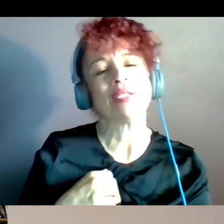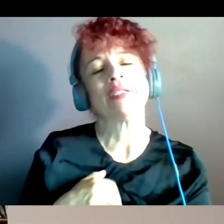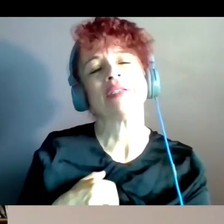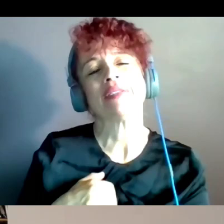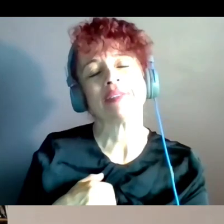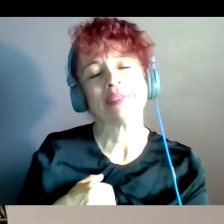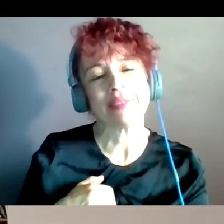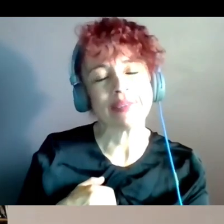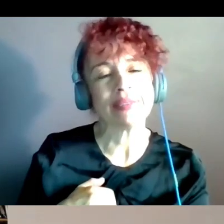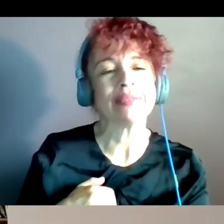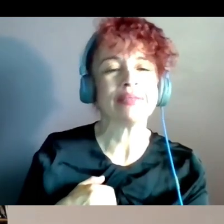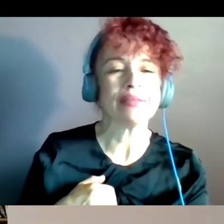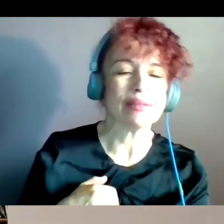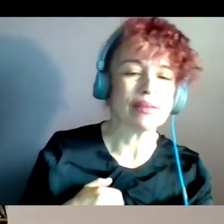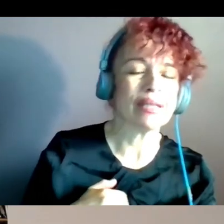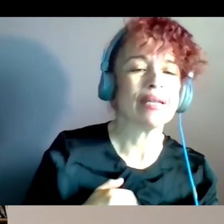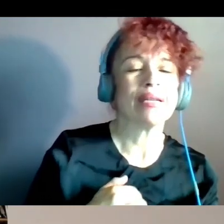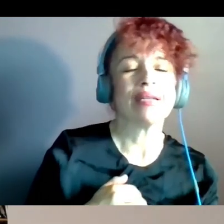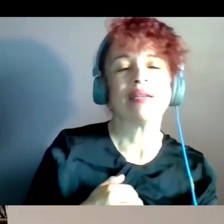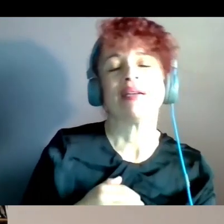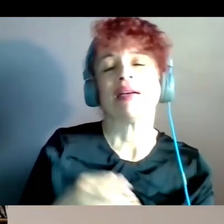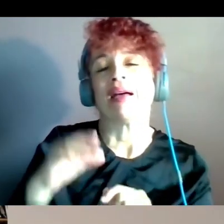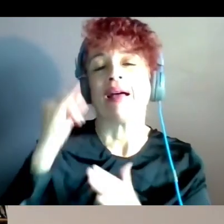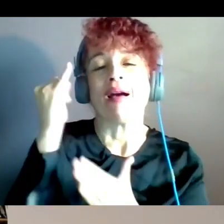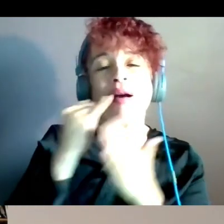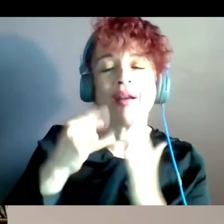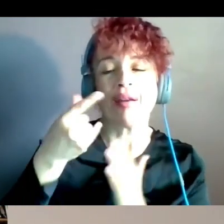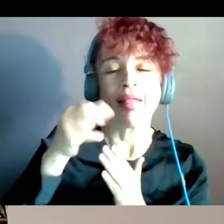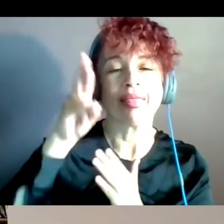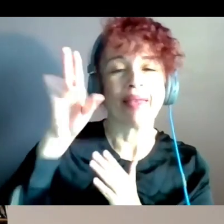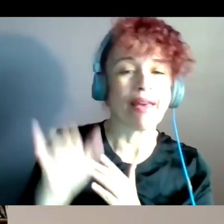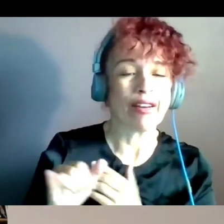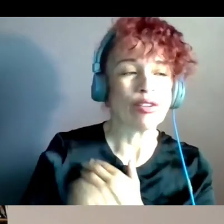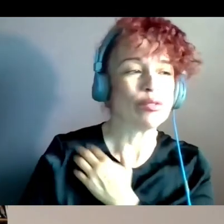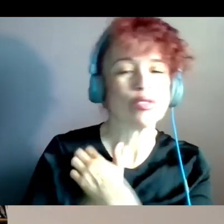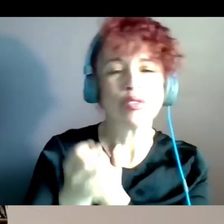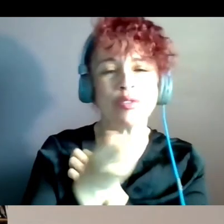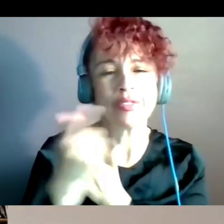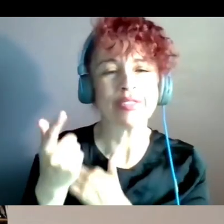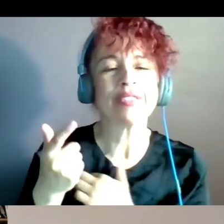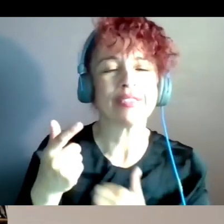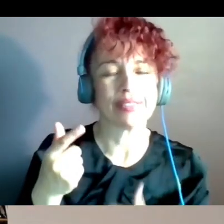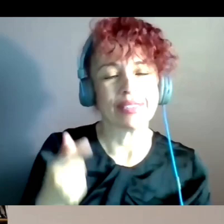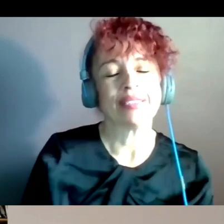It was exhibited at the Arts Gallery of Lowell a couple of months ago, over the summer at